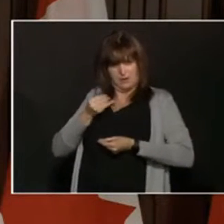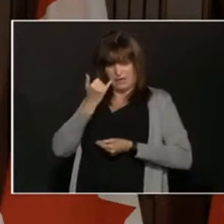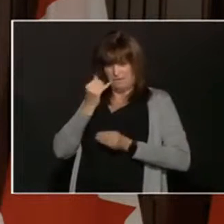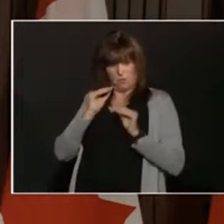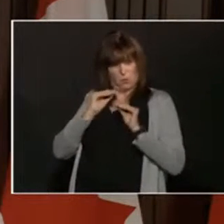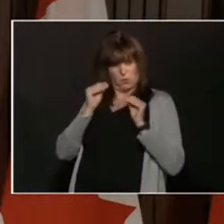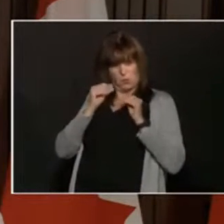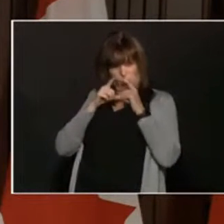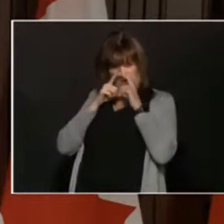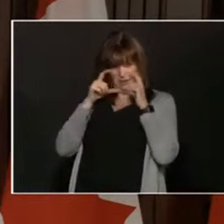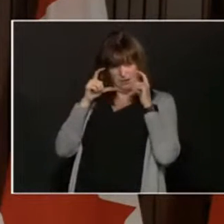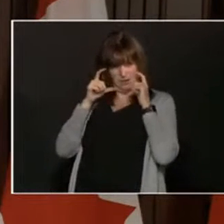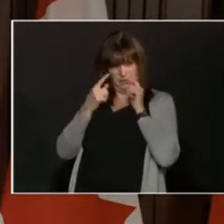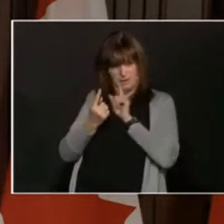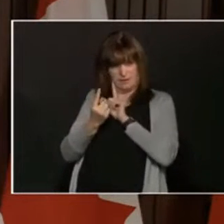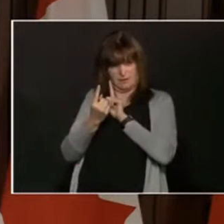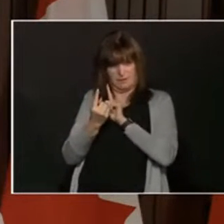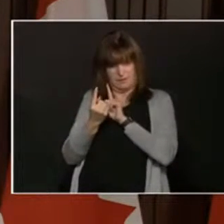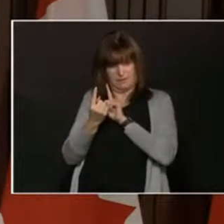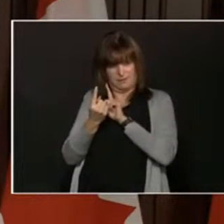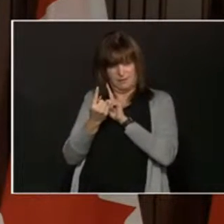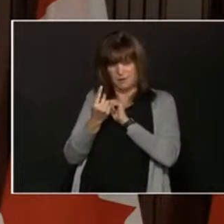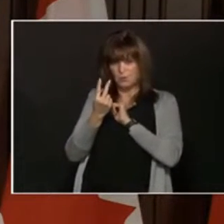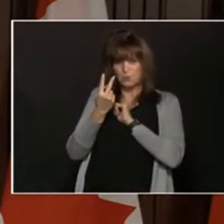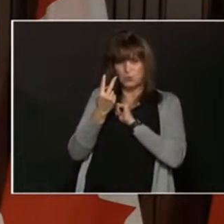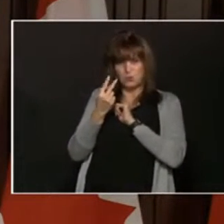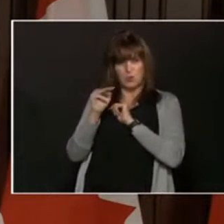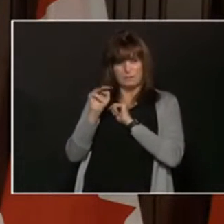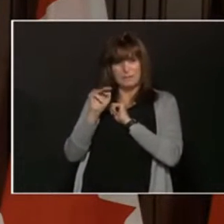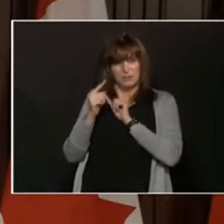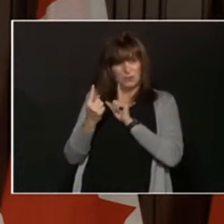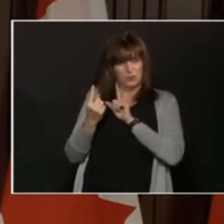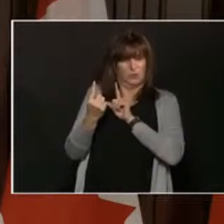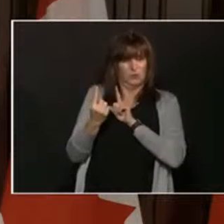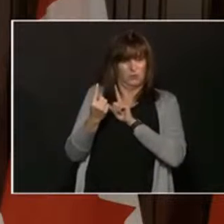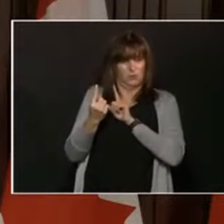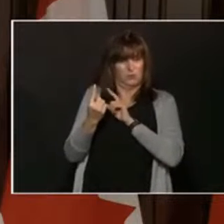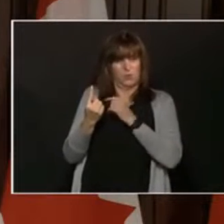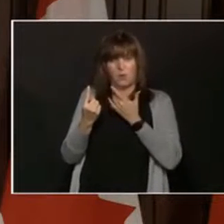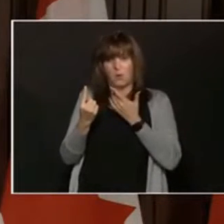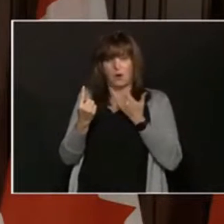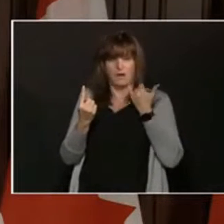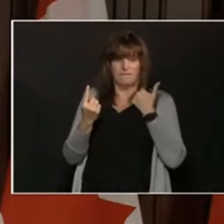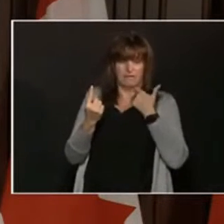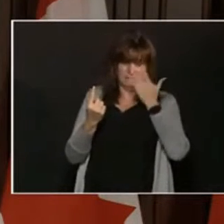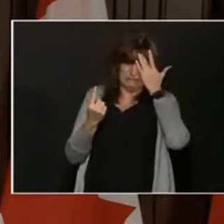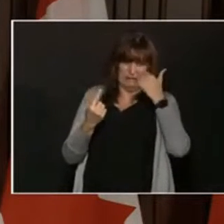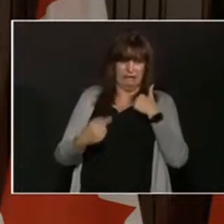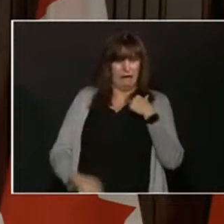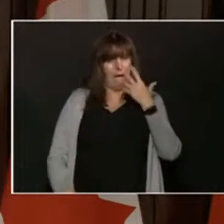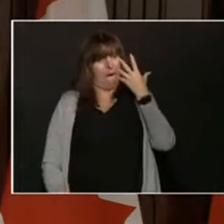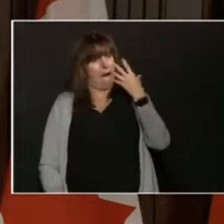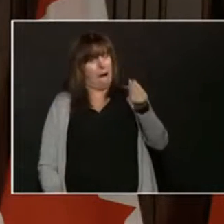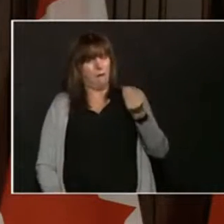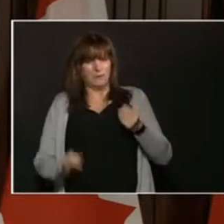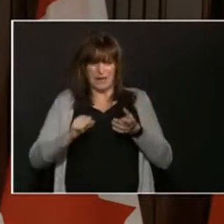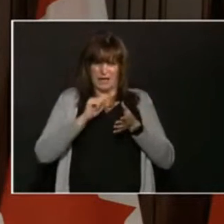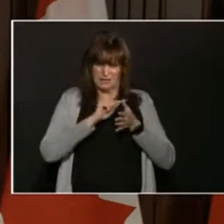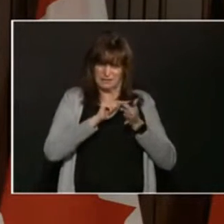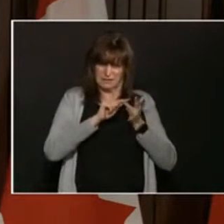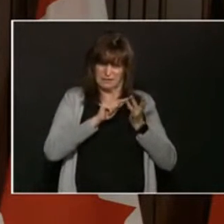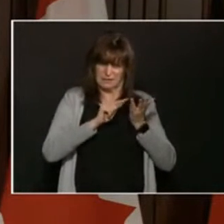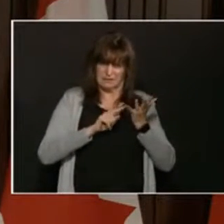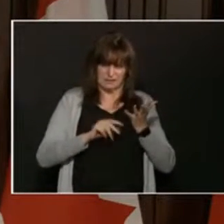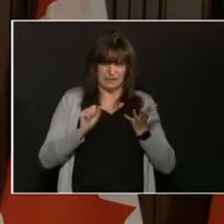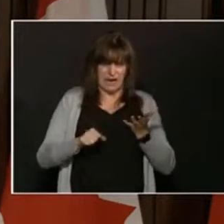2 meters of somebody, or you're going out when you're not feeling right, all these things, that's how this